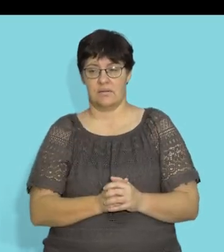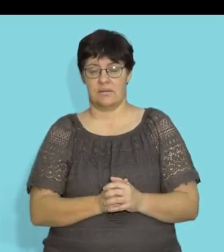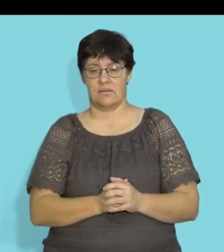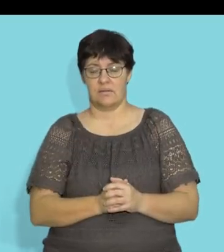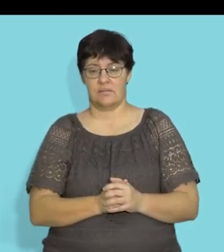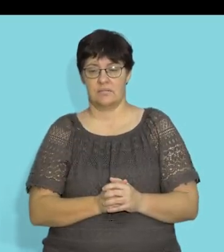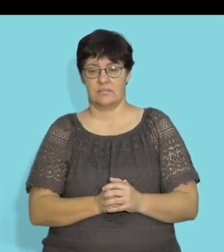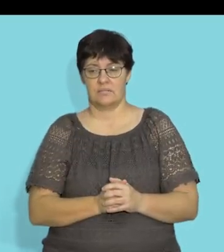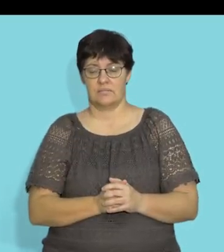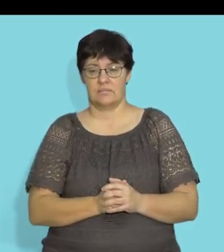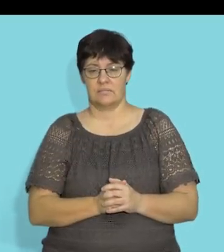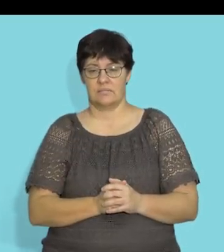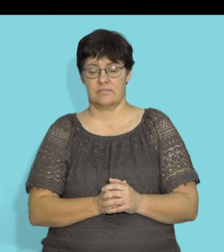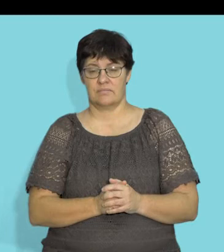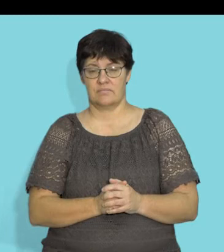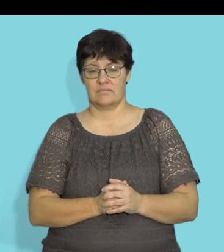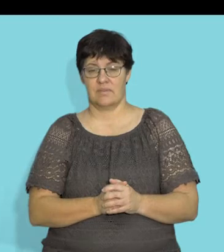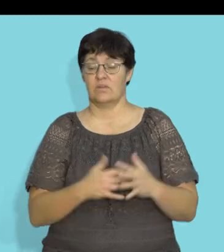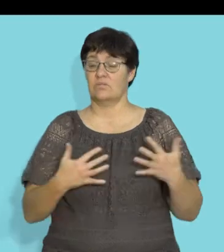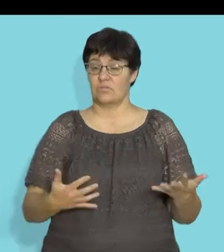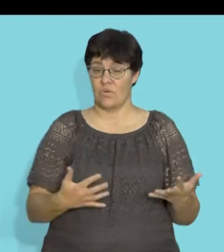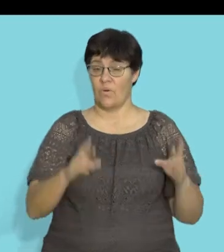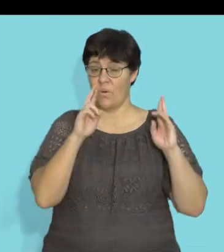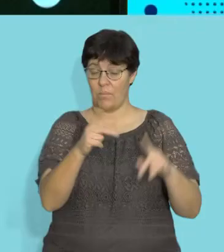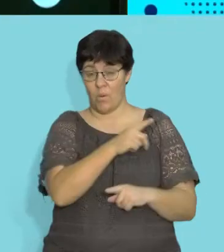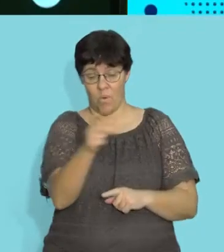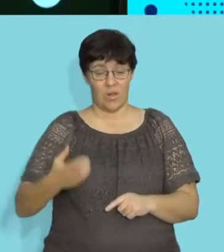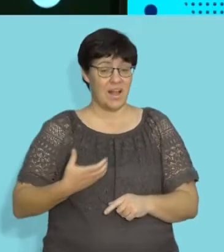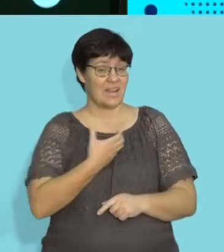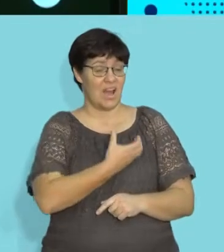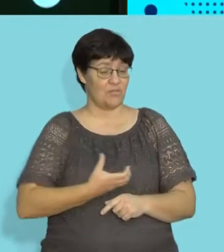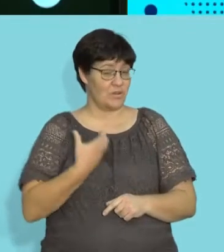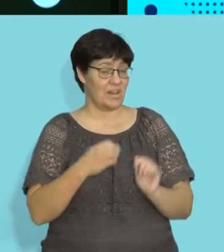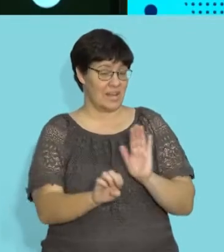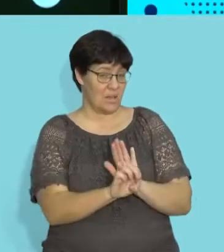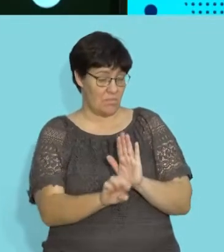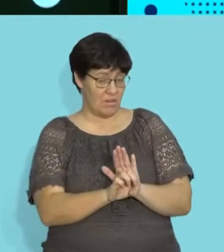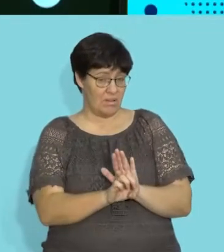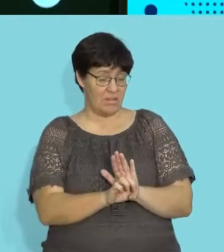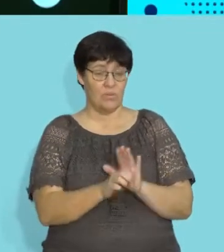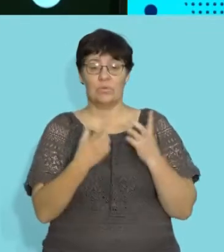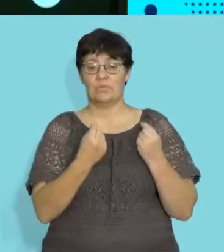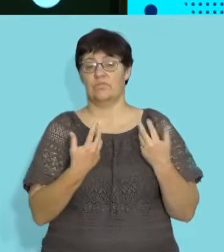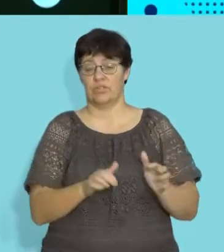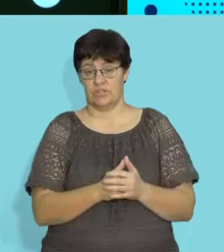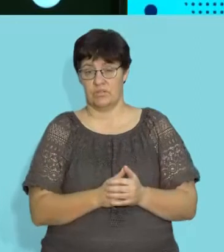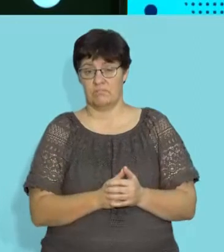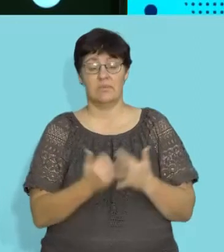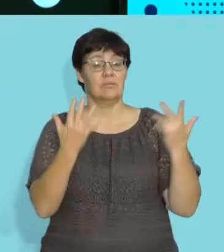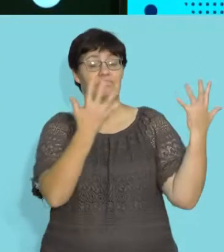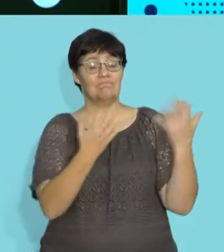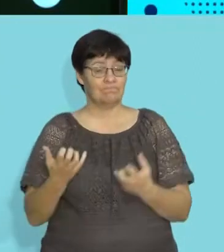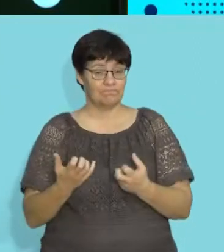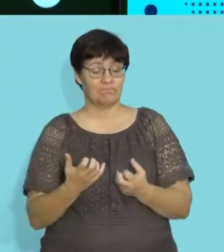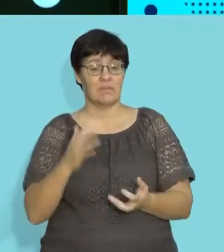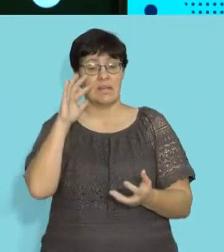to 9. Great, everyone. So I hope that everyone is comfortable with the example that I've done with you. We were